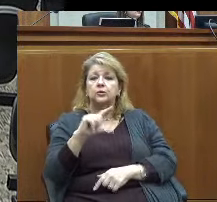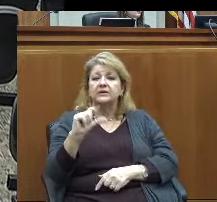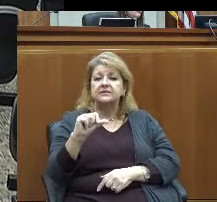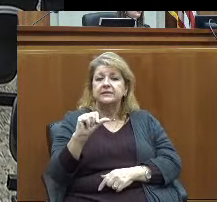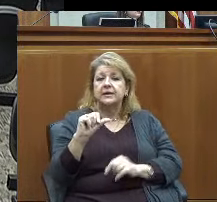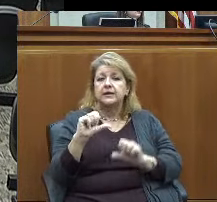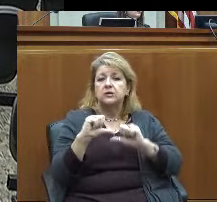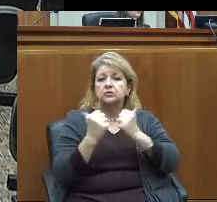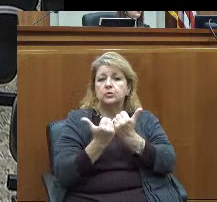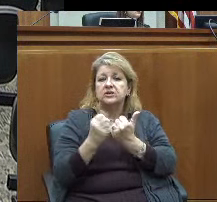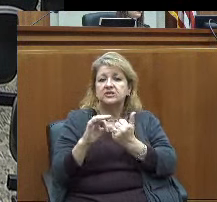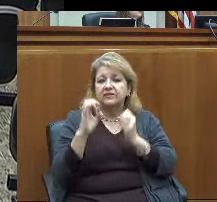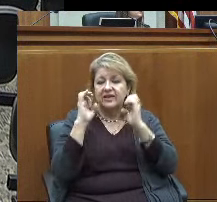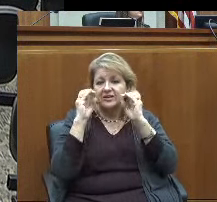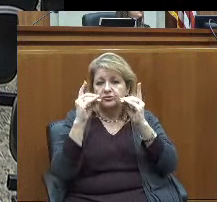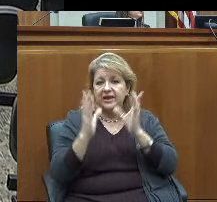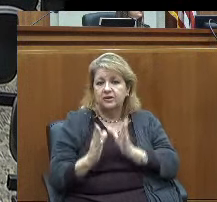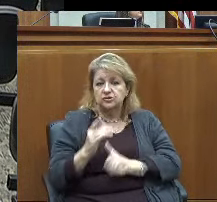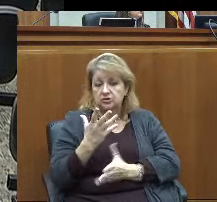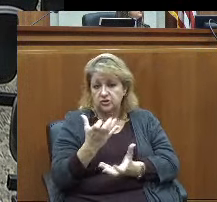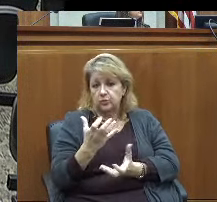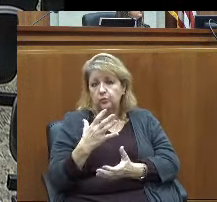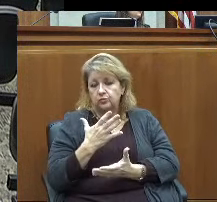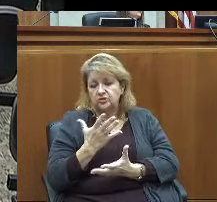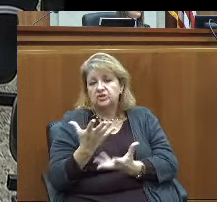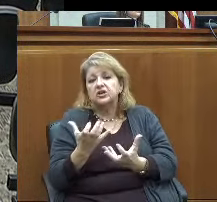Association of Educators, and she wishes to speak.